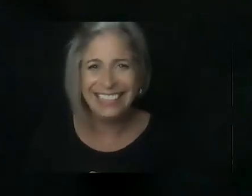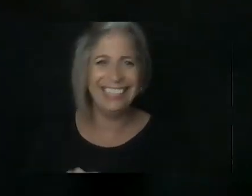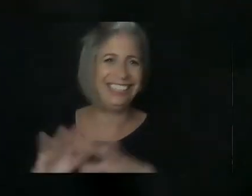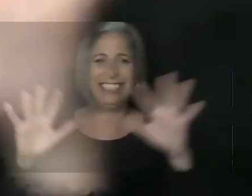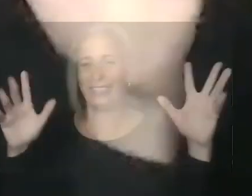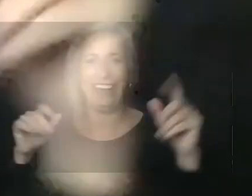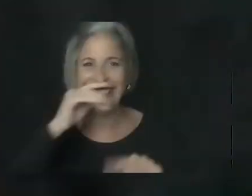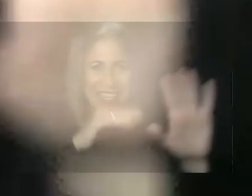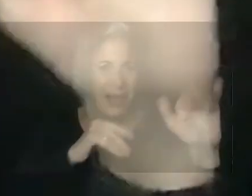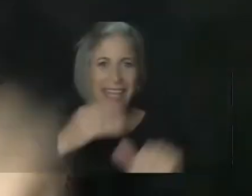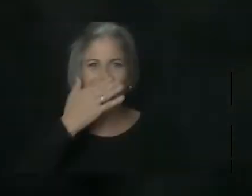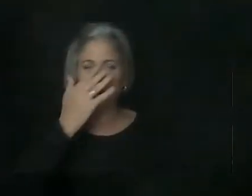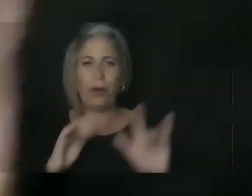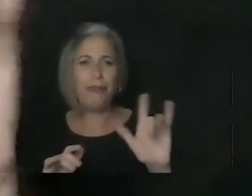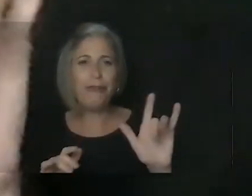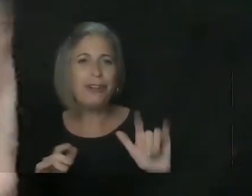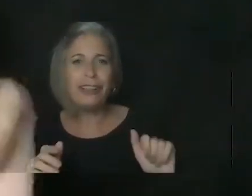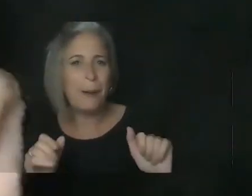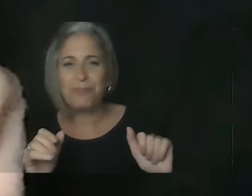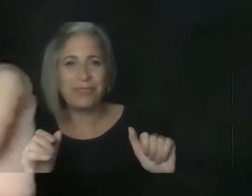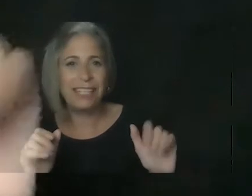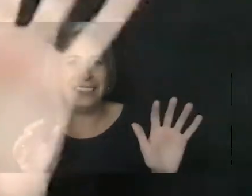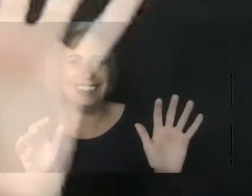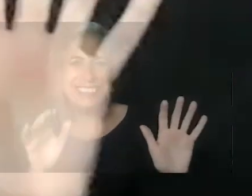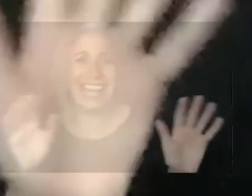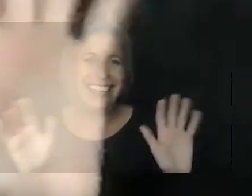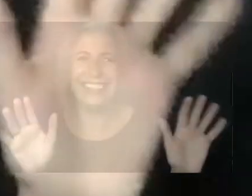tagline. It's a wonderful,